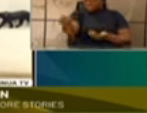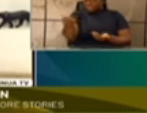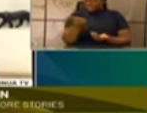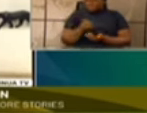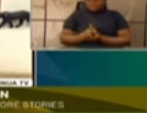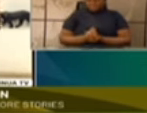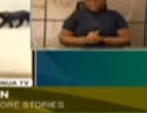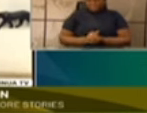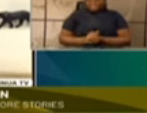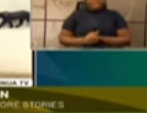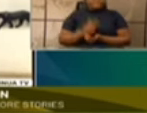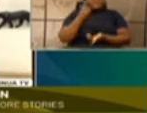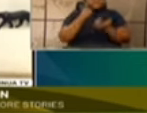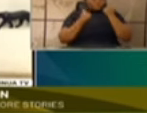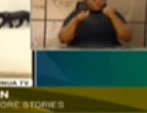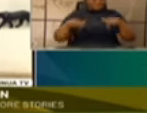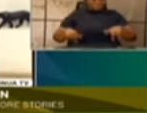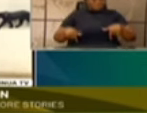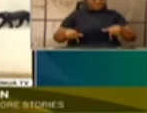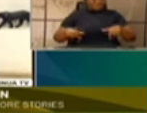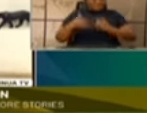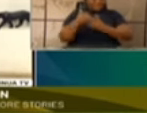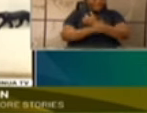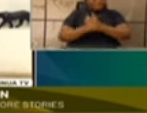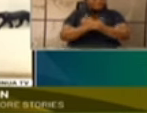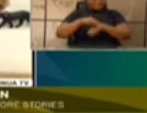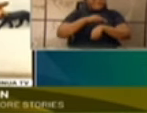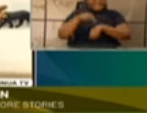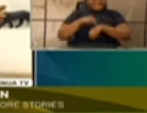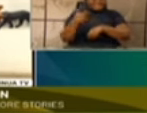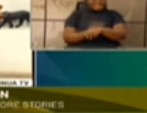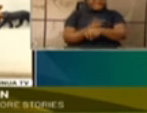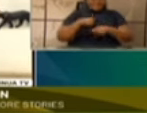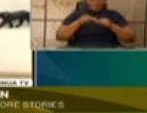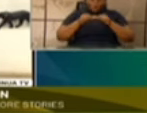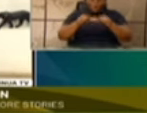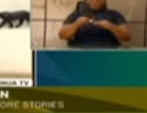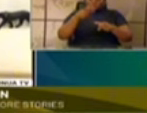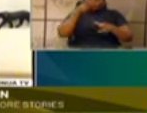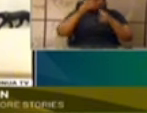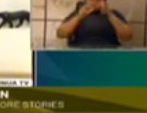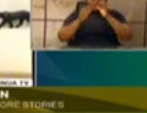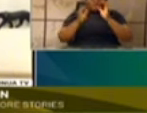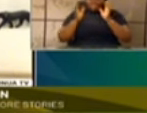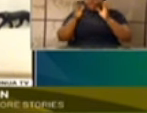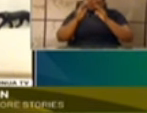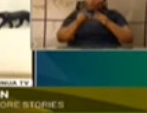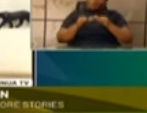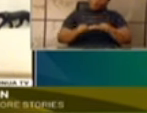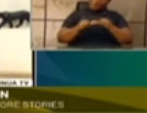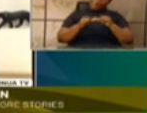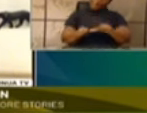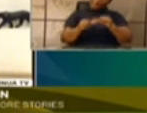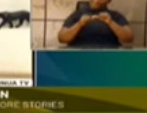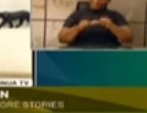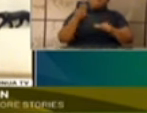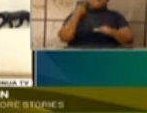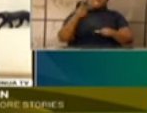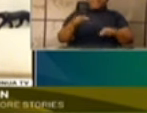It's a minor yet, we keep glorifying Chrono. You see, the last time I checked,